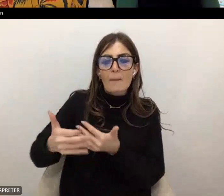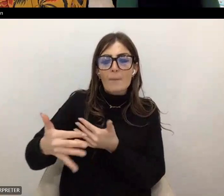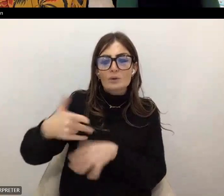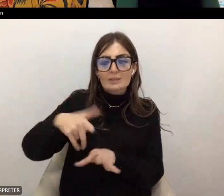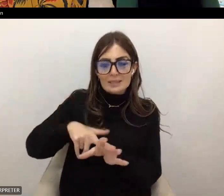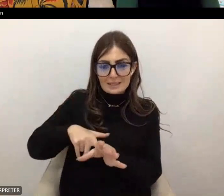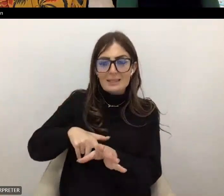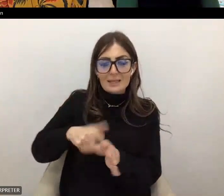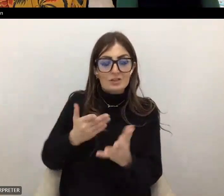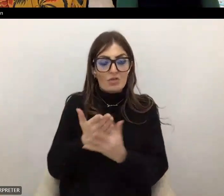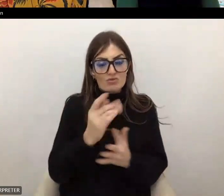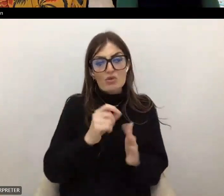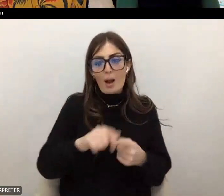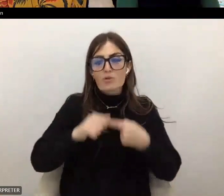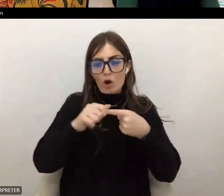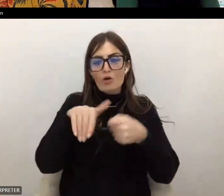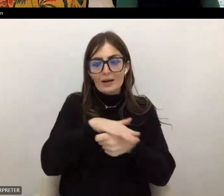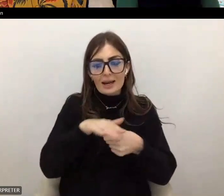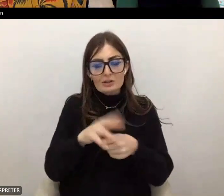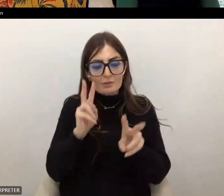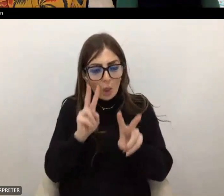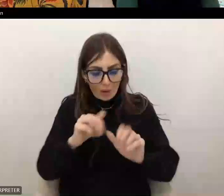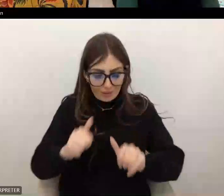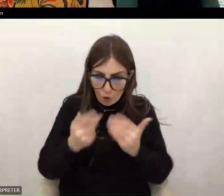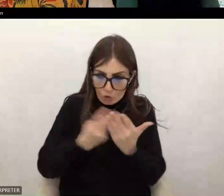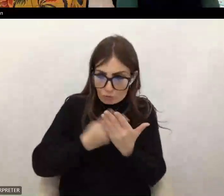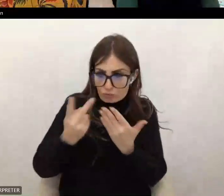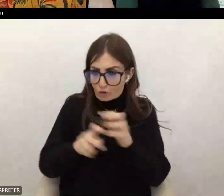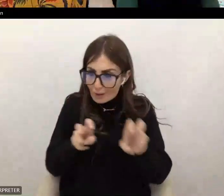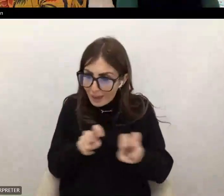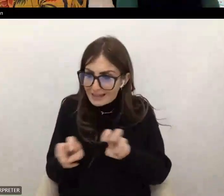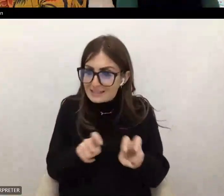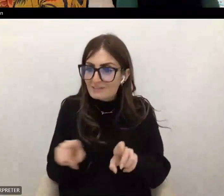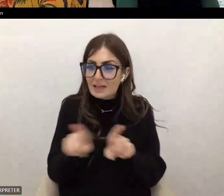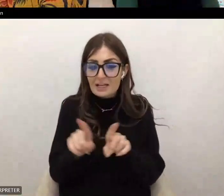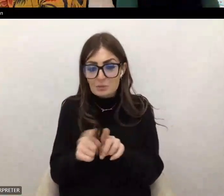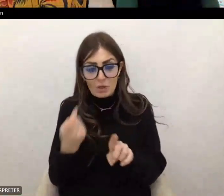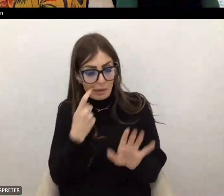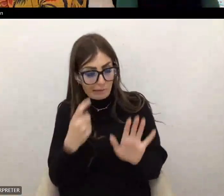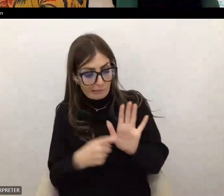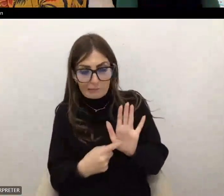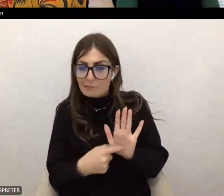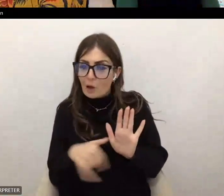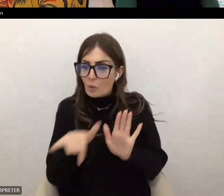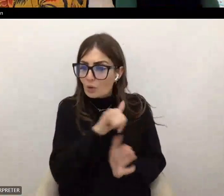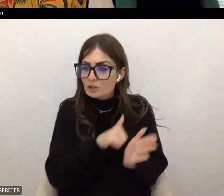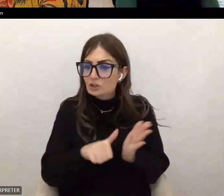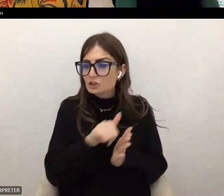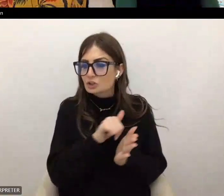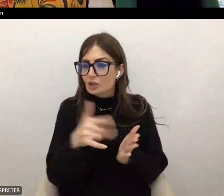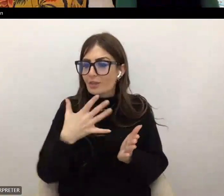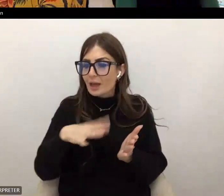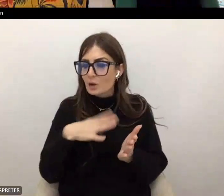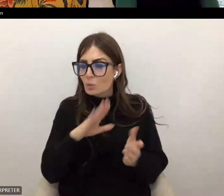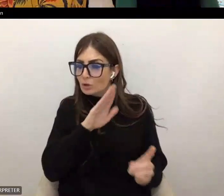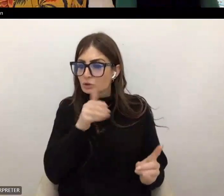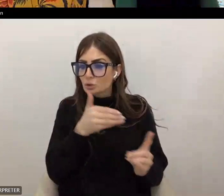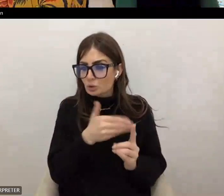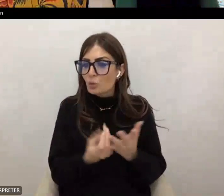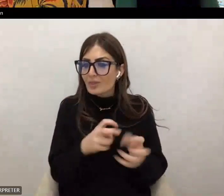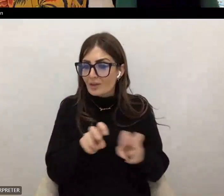area projects. So they will need to look at their program and their activity, that they're identifying which priority area that they want to address with their